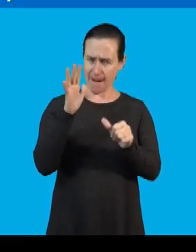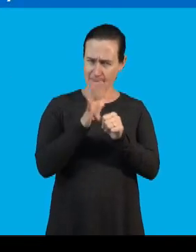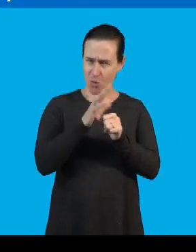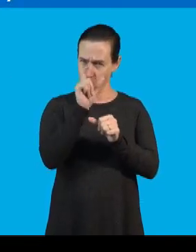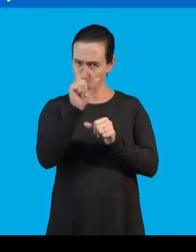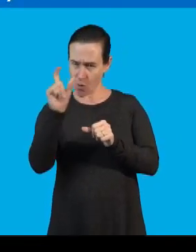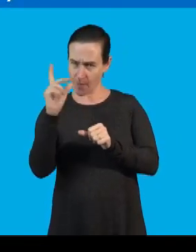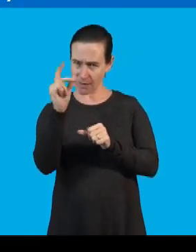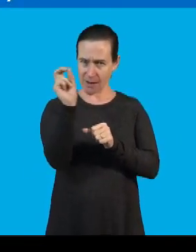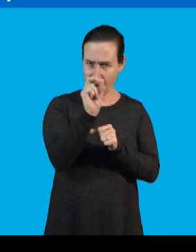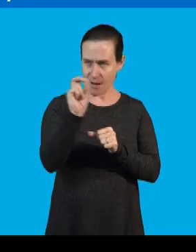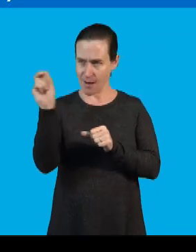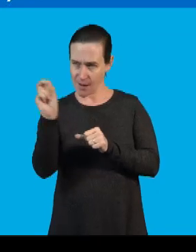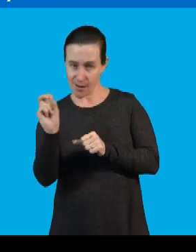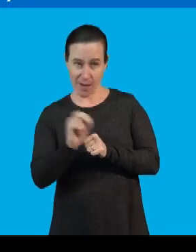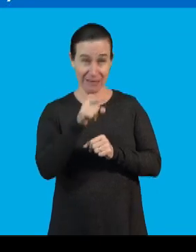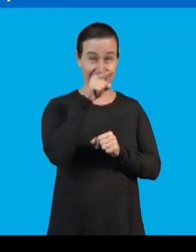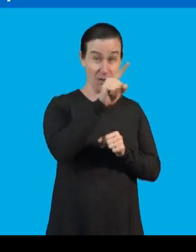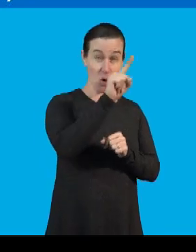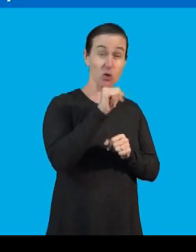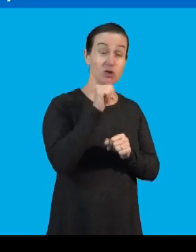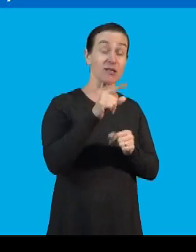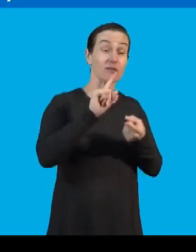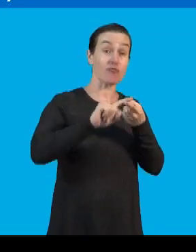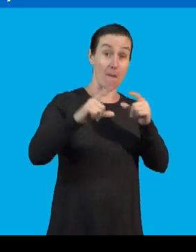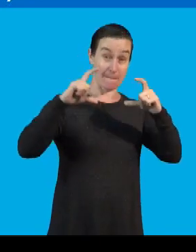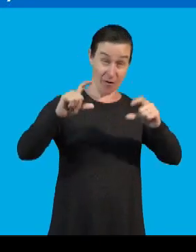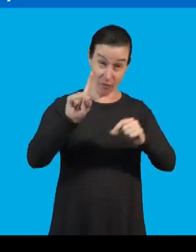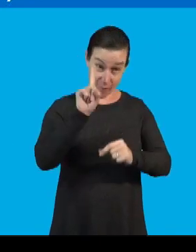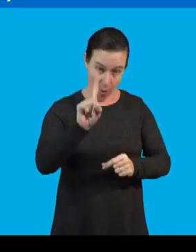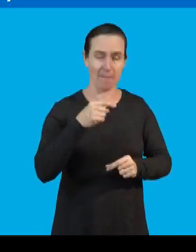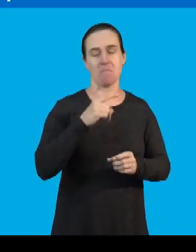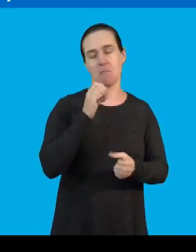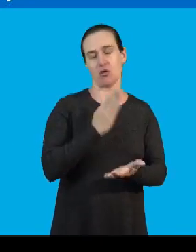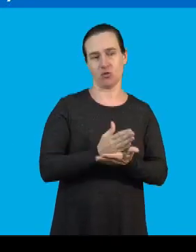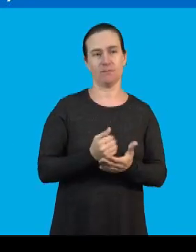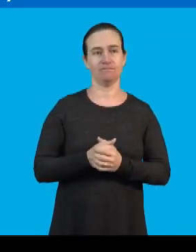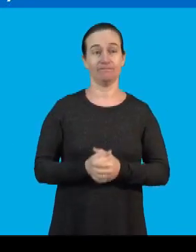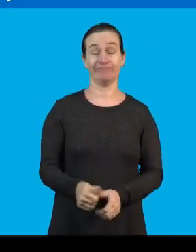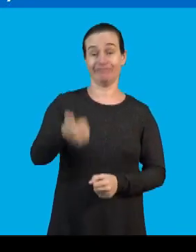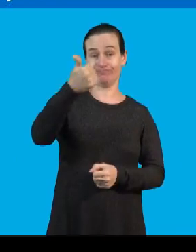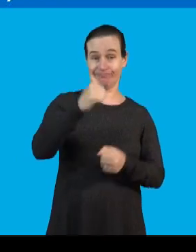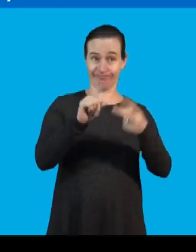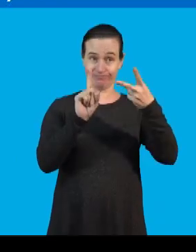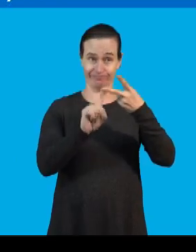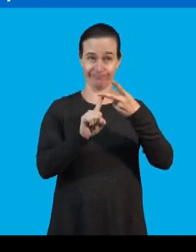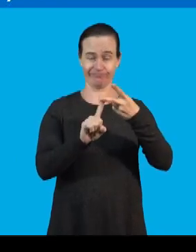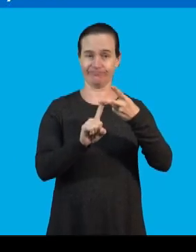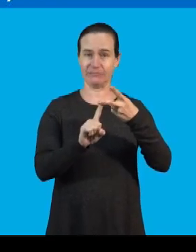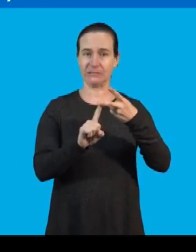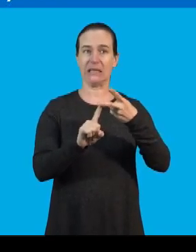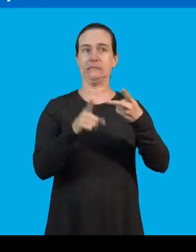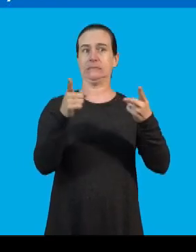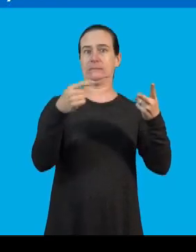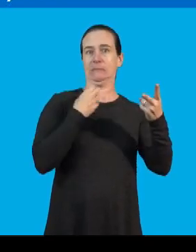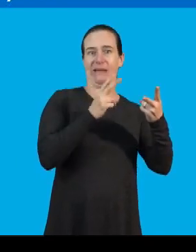Okay, remember our skill here, underlining the keywords and following the reference for the text. Right, and